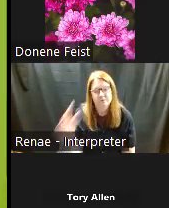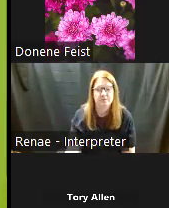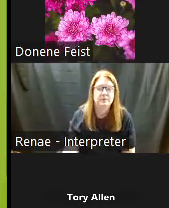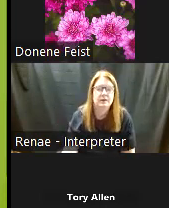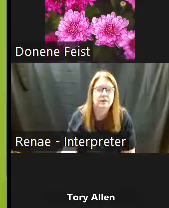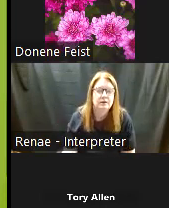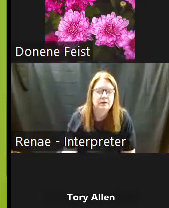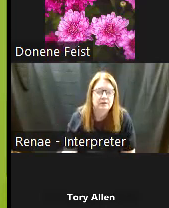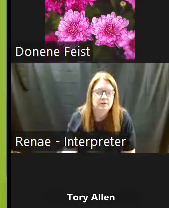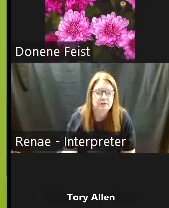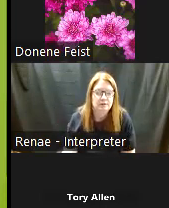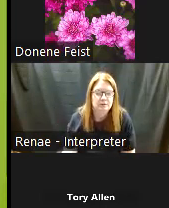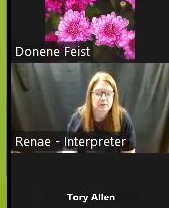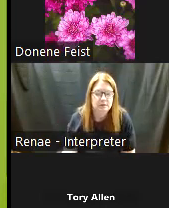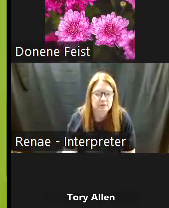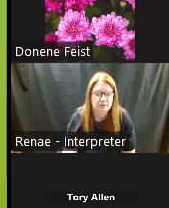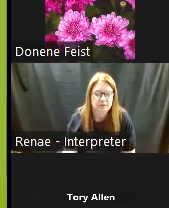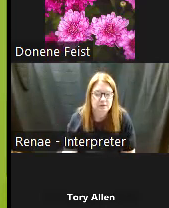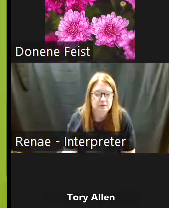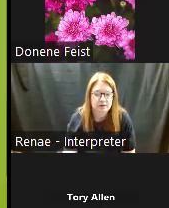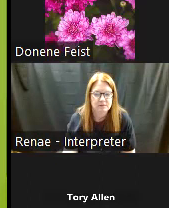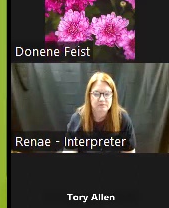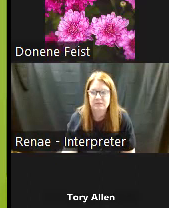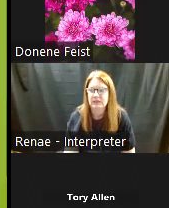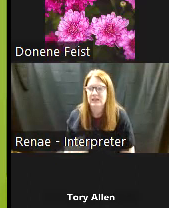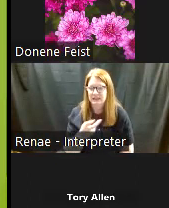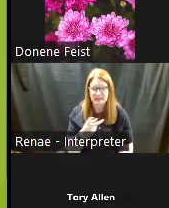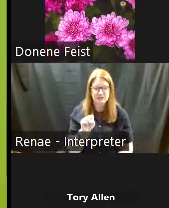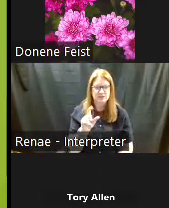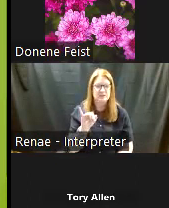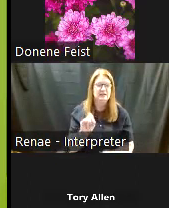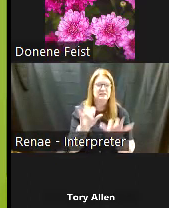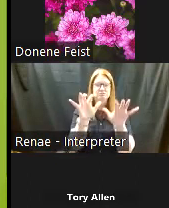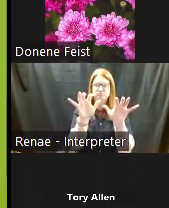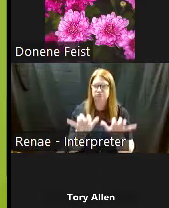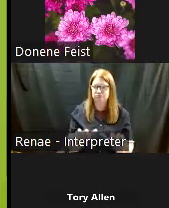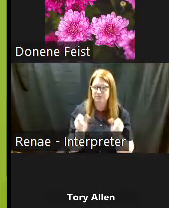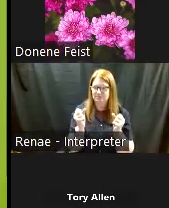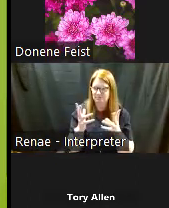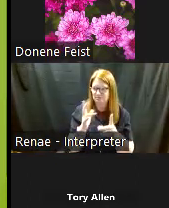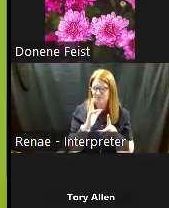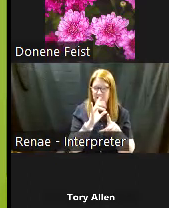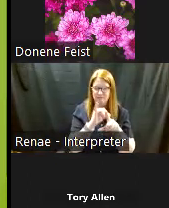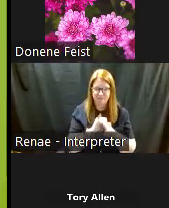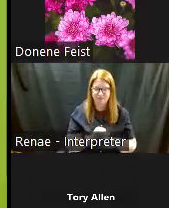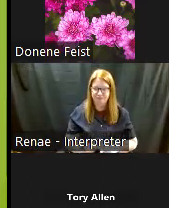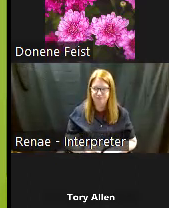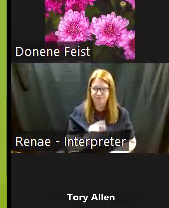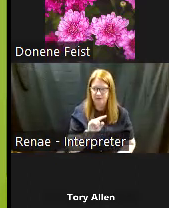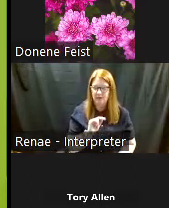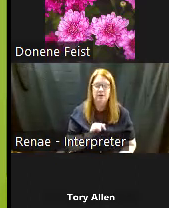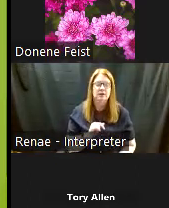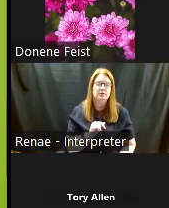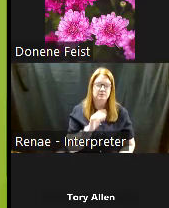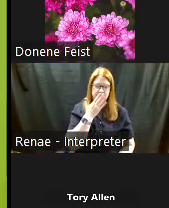So the next 2 slides are a little busy. There's a lot of words. You can certainly feel free to read through all the words if you want, but